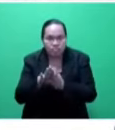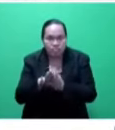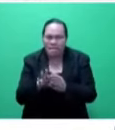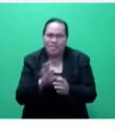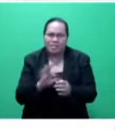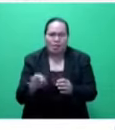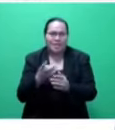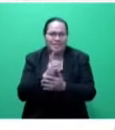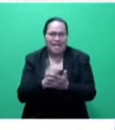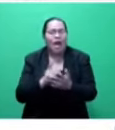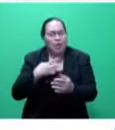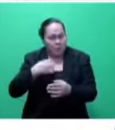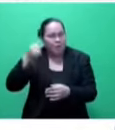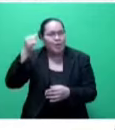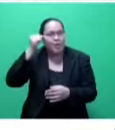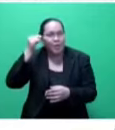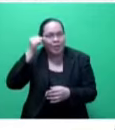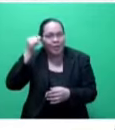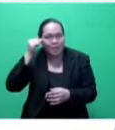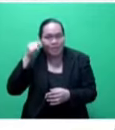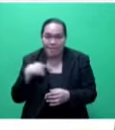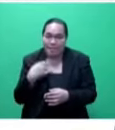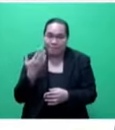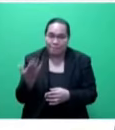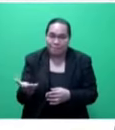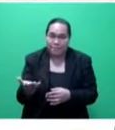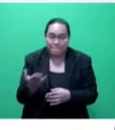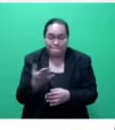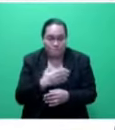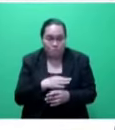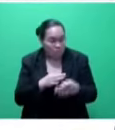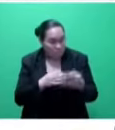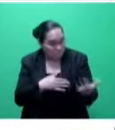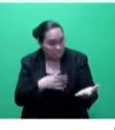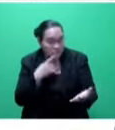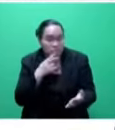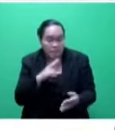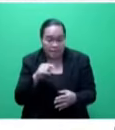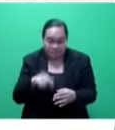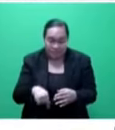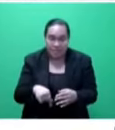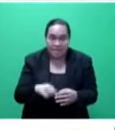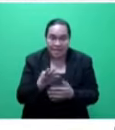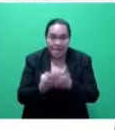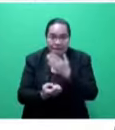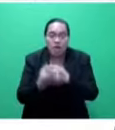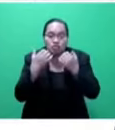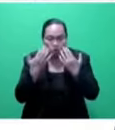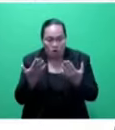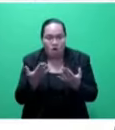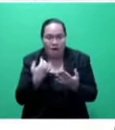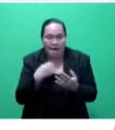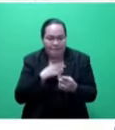do that. We know, as the Honourable Prasad has said, that this event, COVID-19, has showed us a number of things.